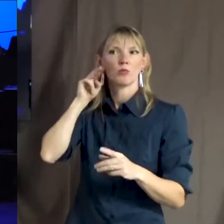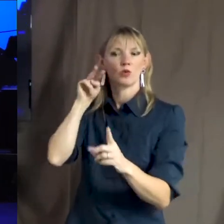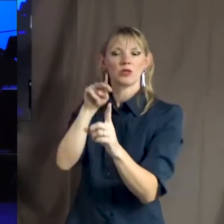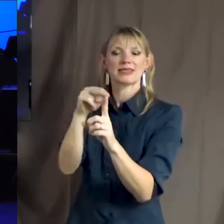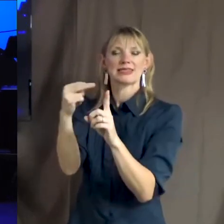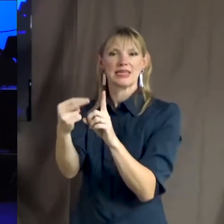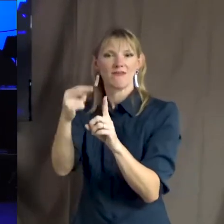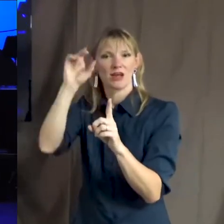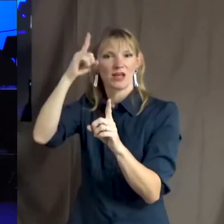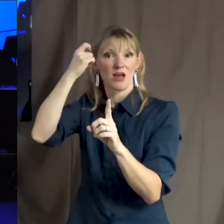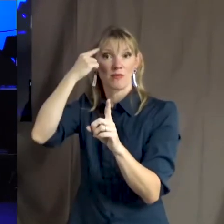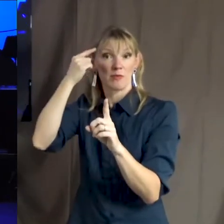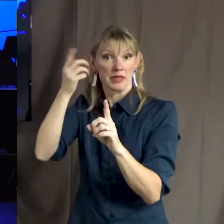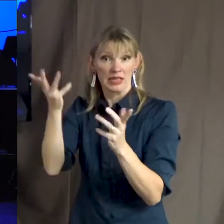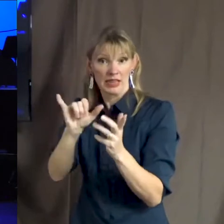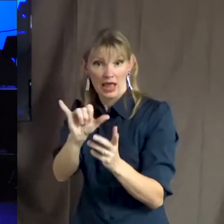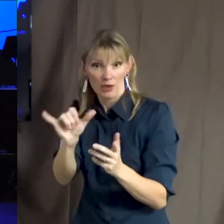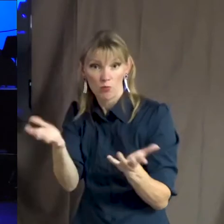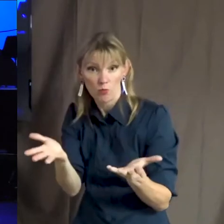child.